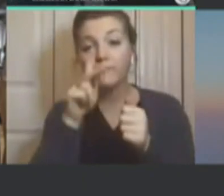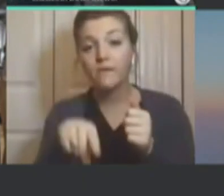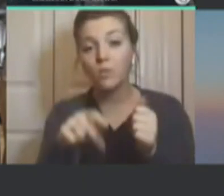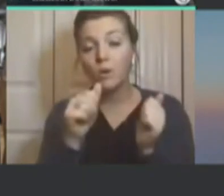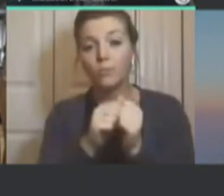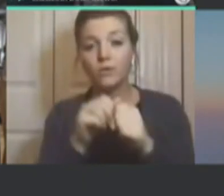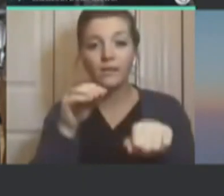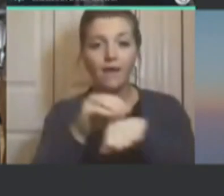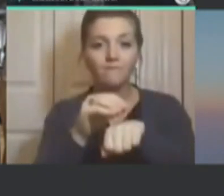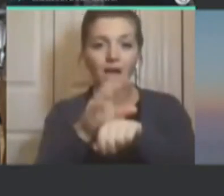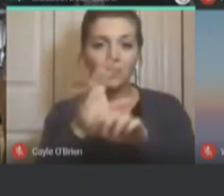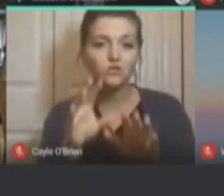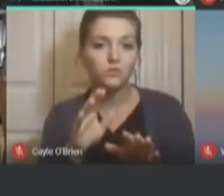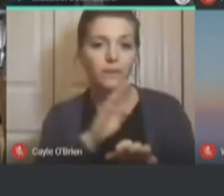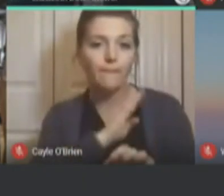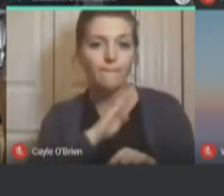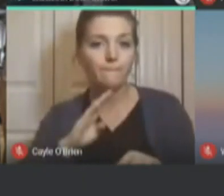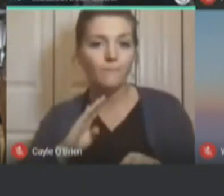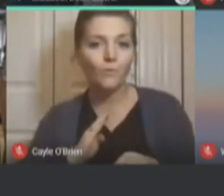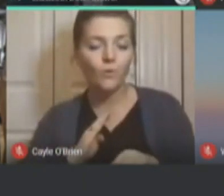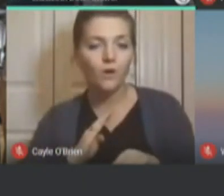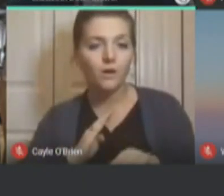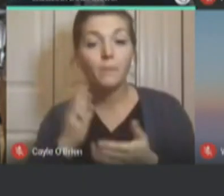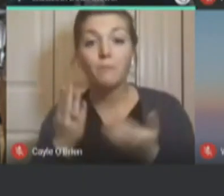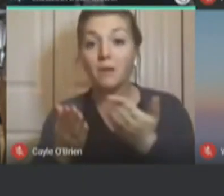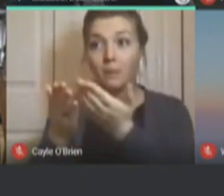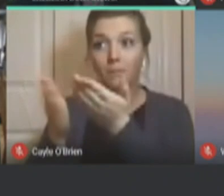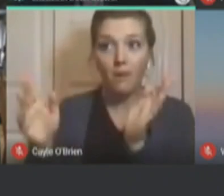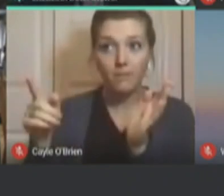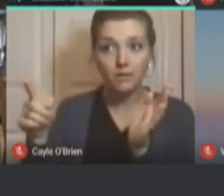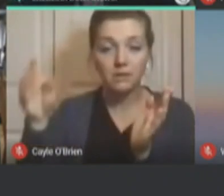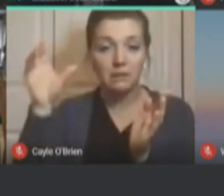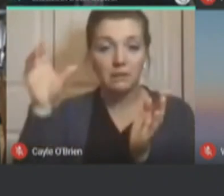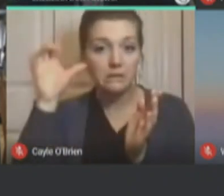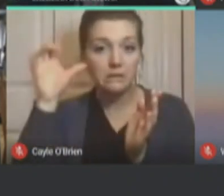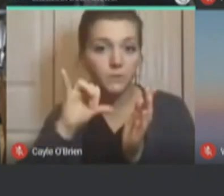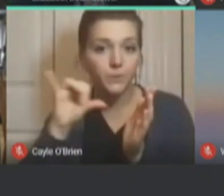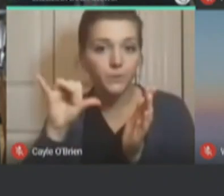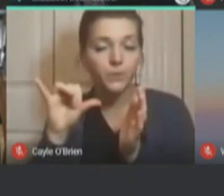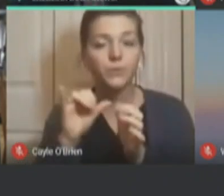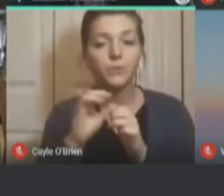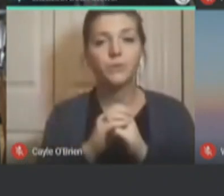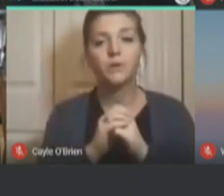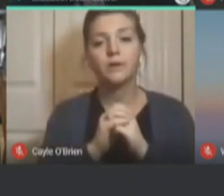and the public who may be tuning in that